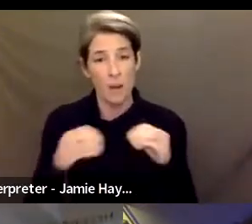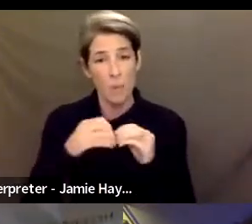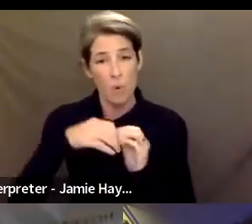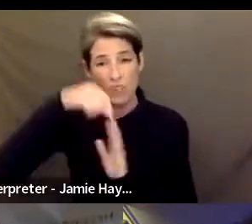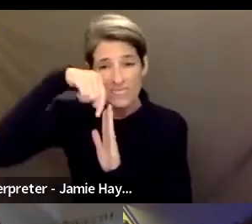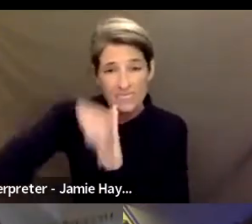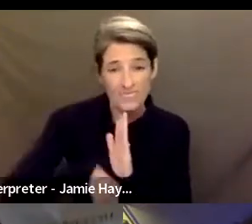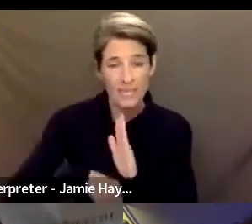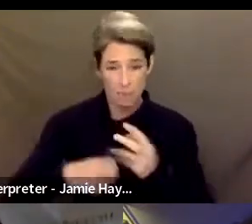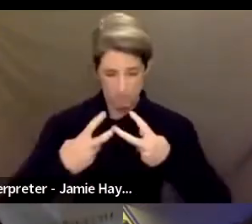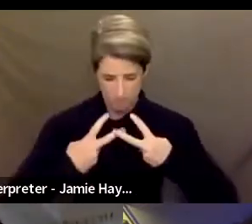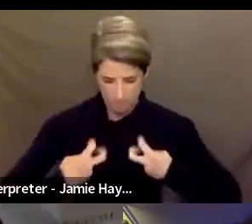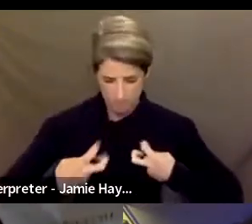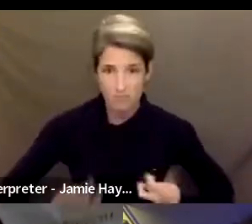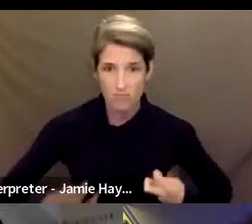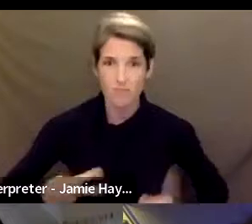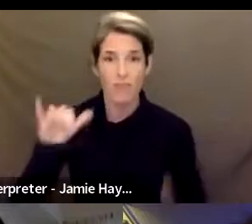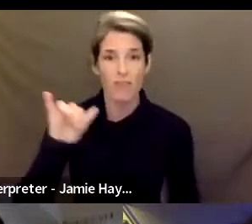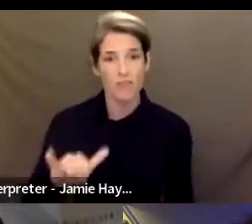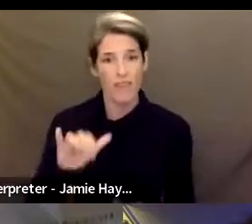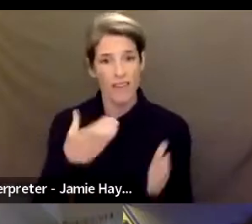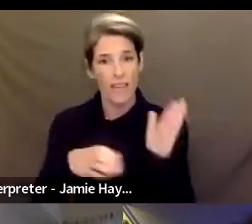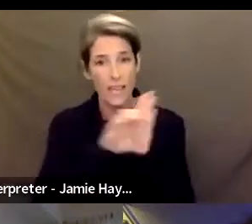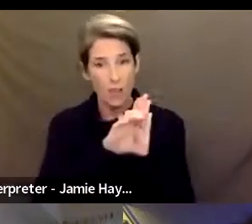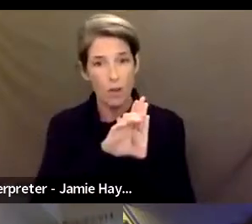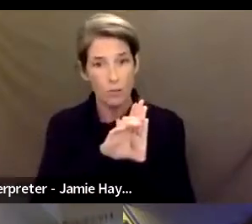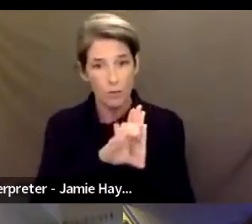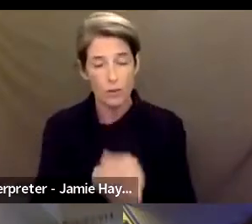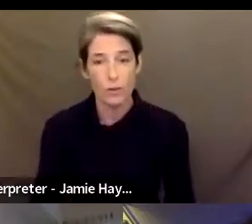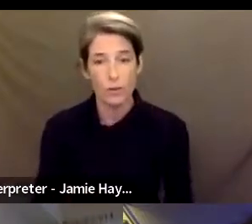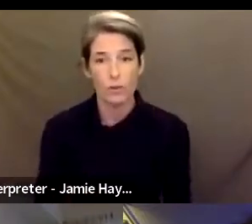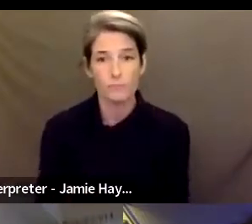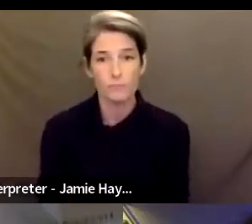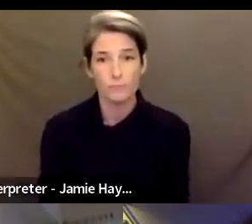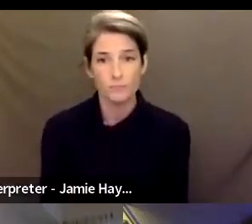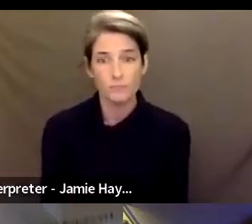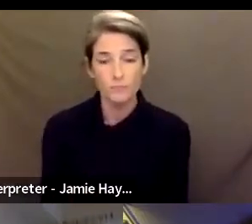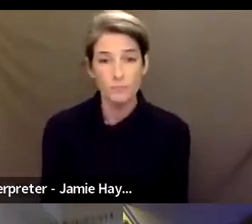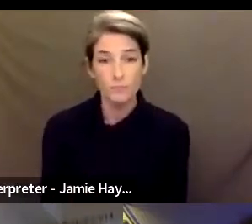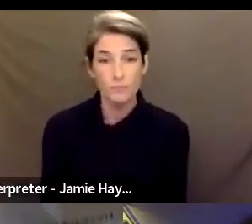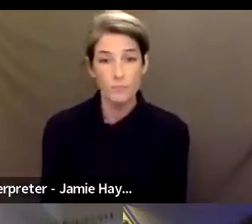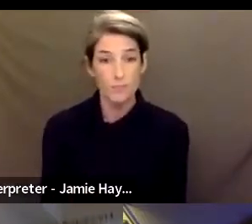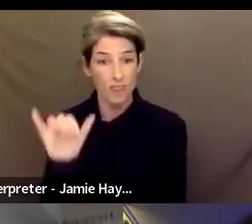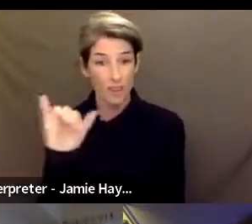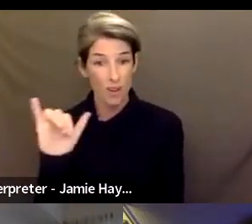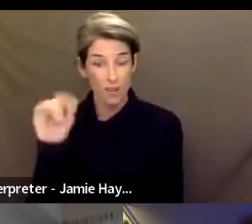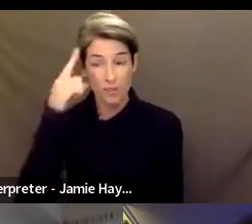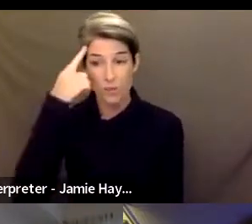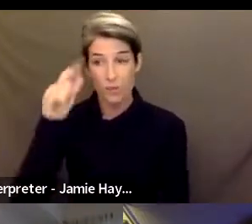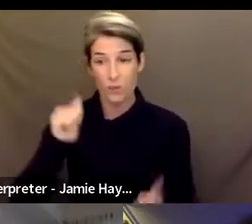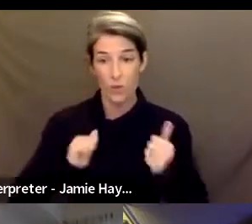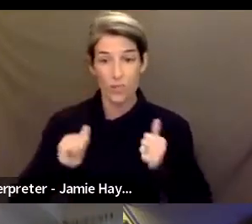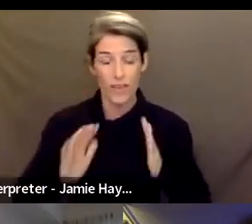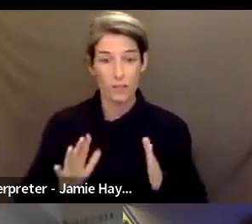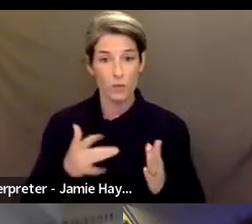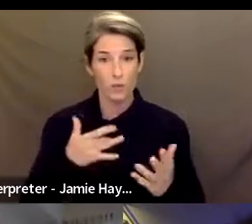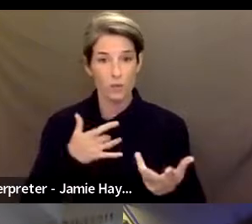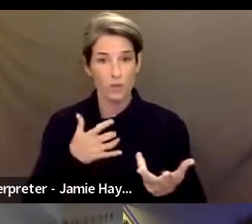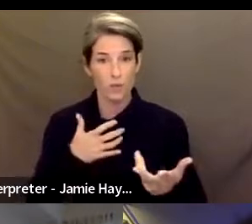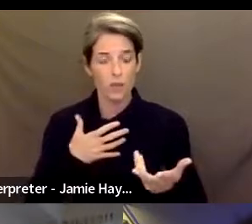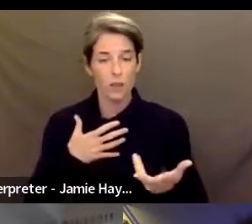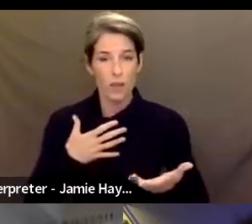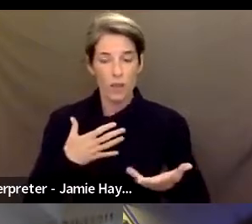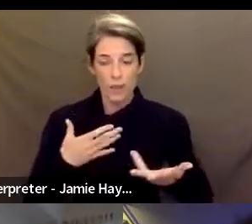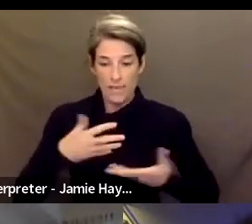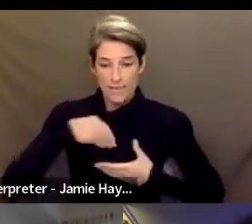And then, of course, you know, their ability to reach a vulnerable space with the production team for